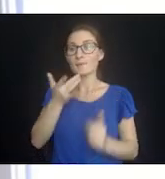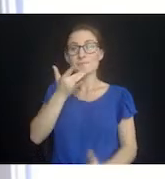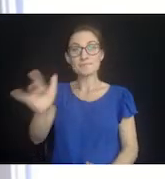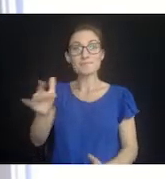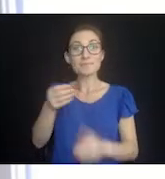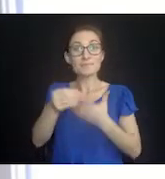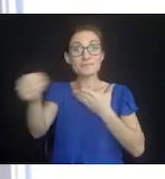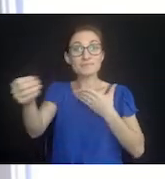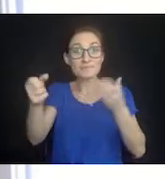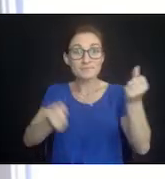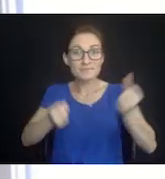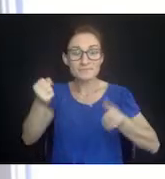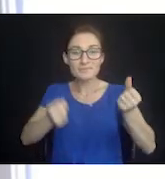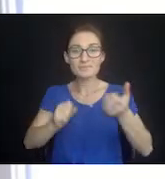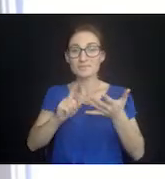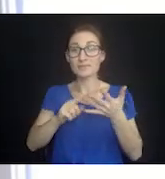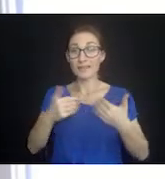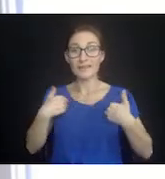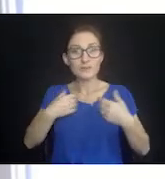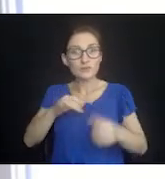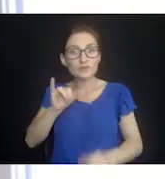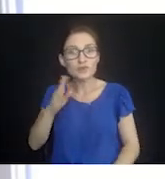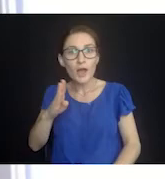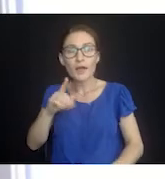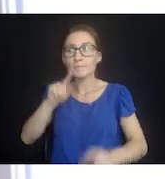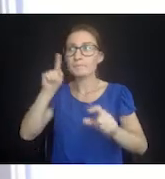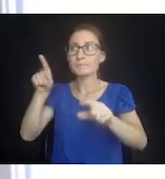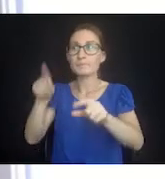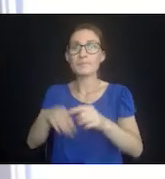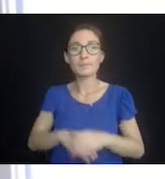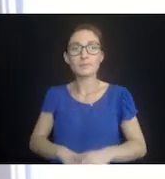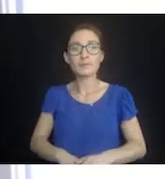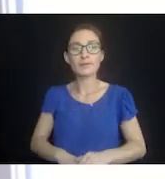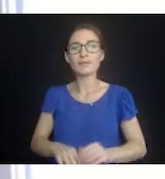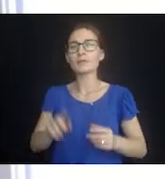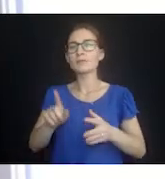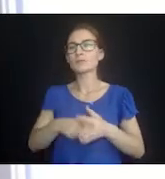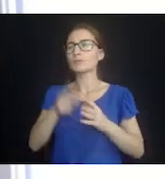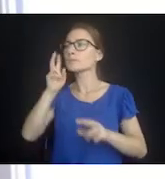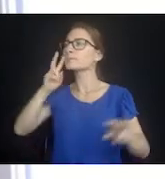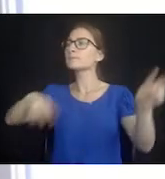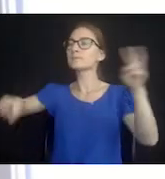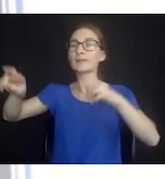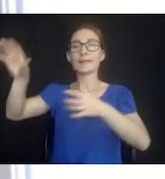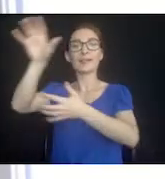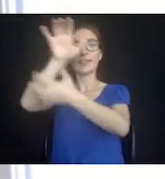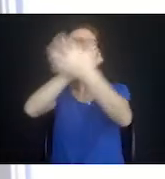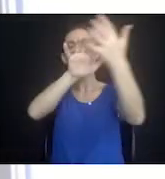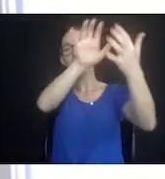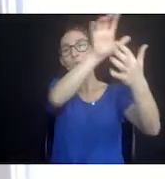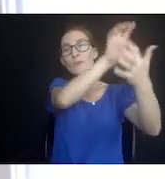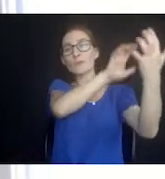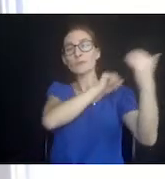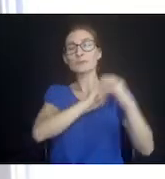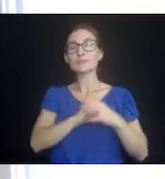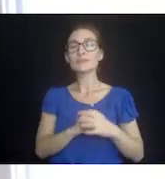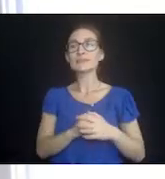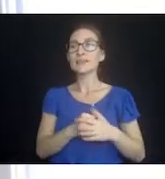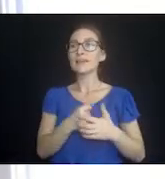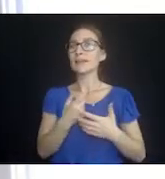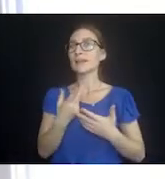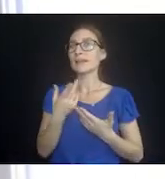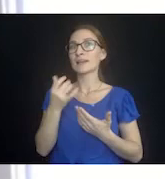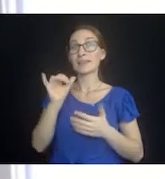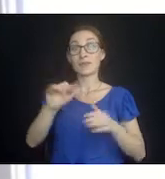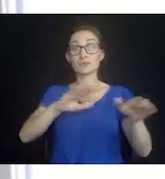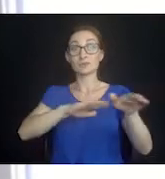electronics, it has a comfortable seat, and oh, aren't I lucky I have a car and I have a job? And then I started to look around